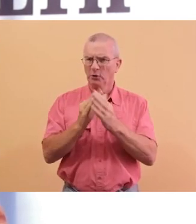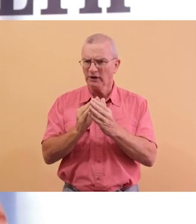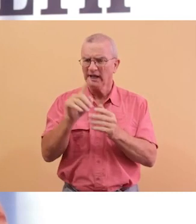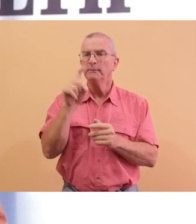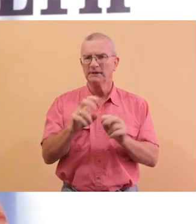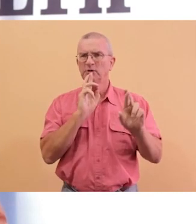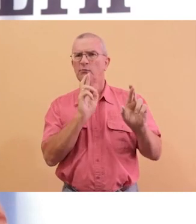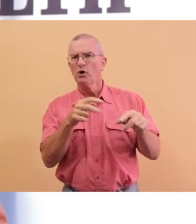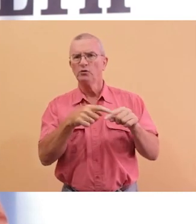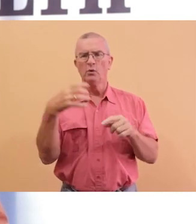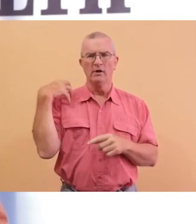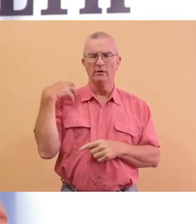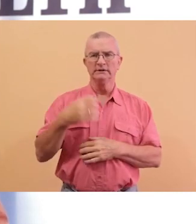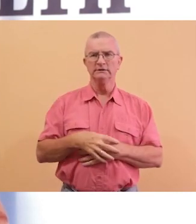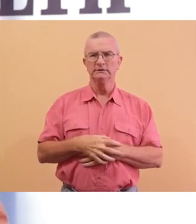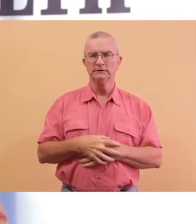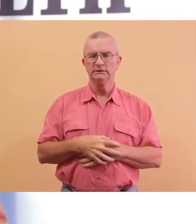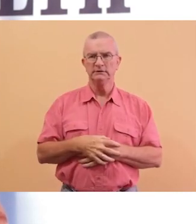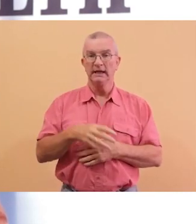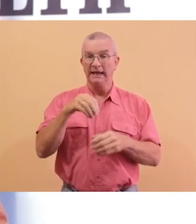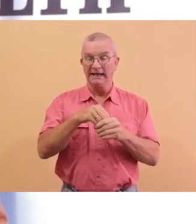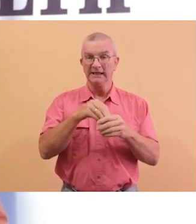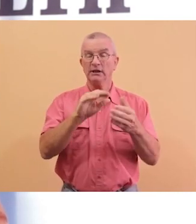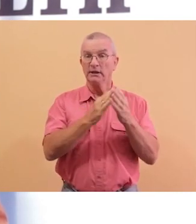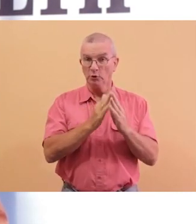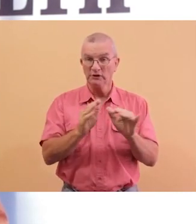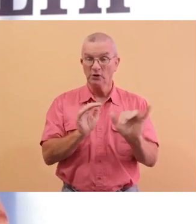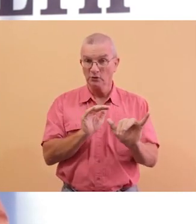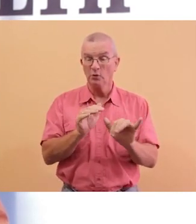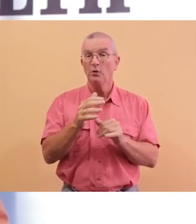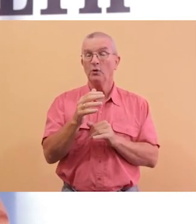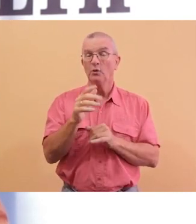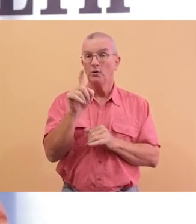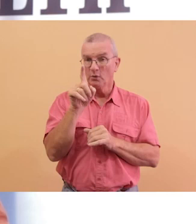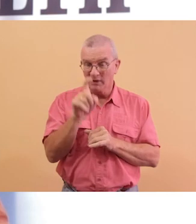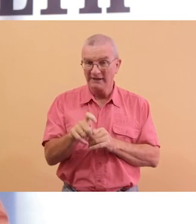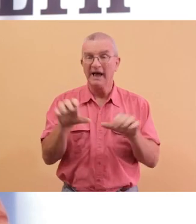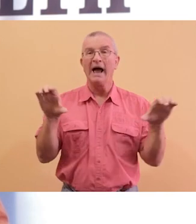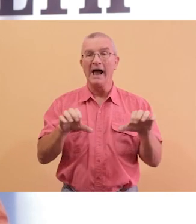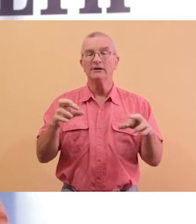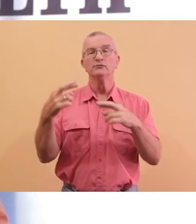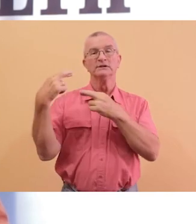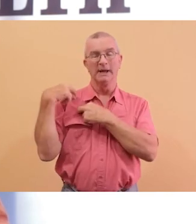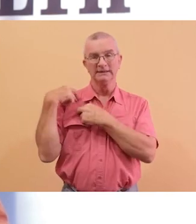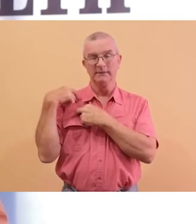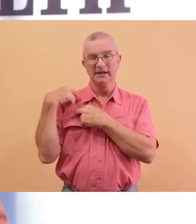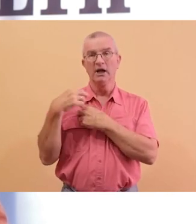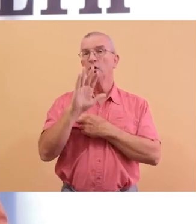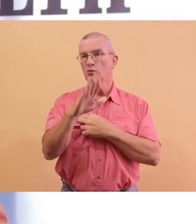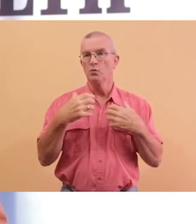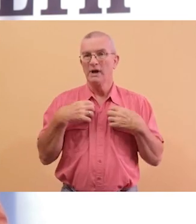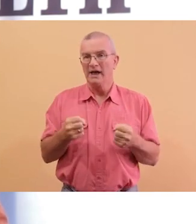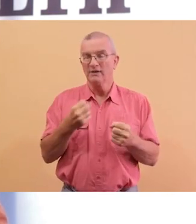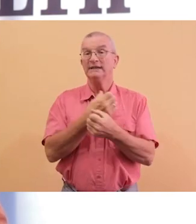to the authorities. In the communities too, you have to act responsibly. Your